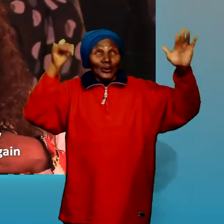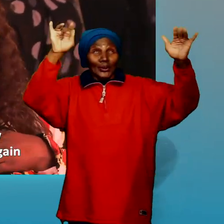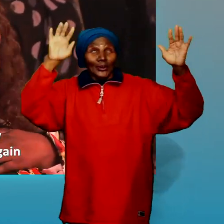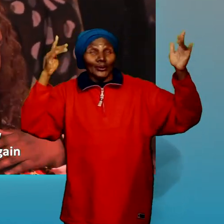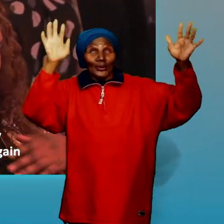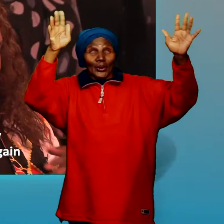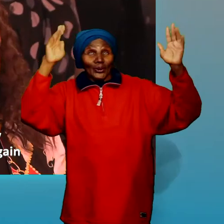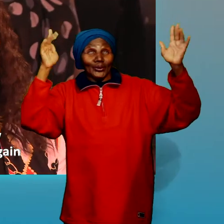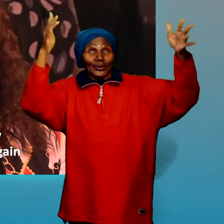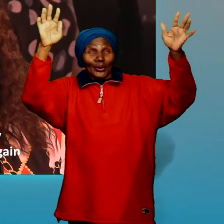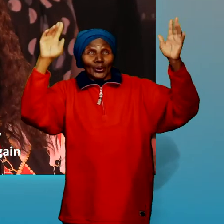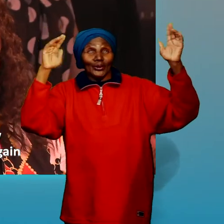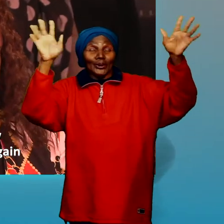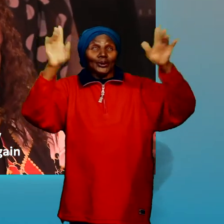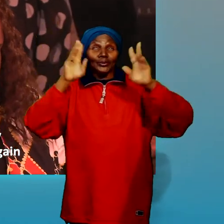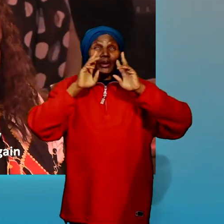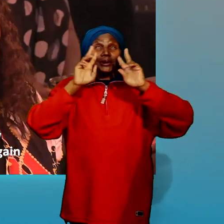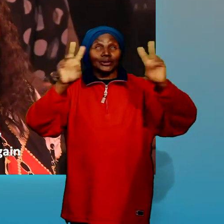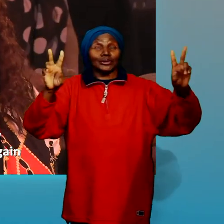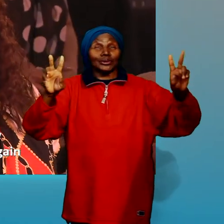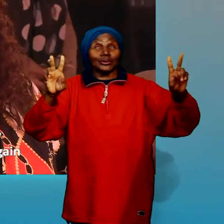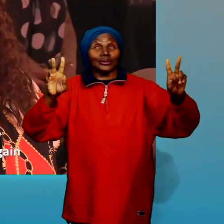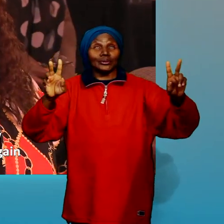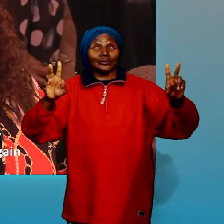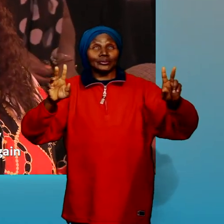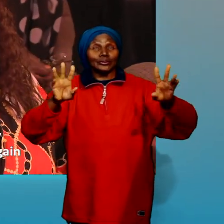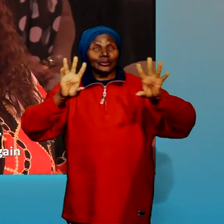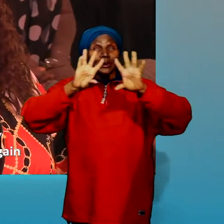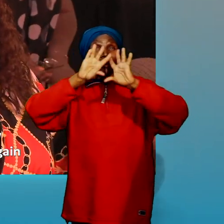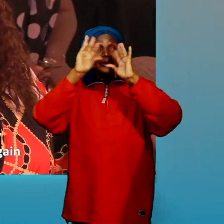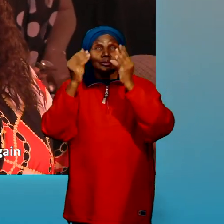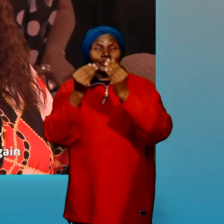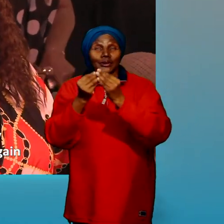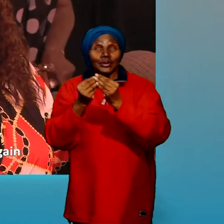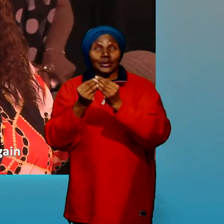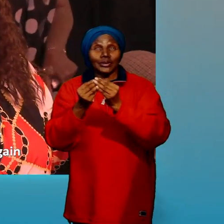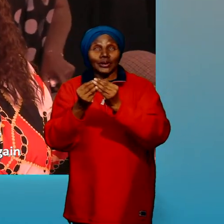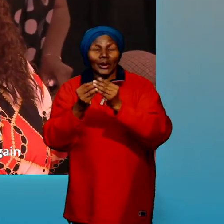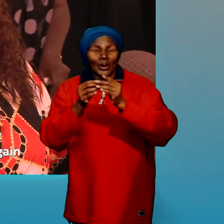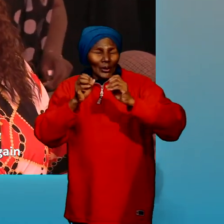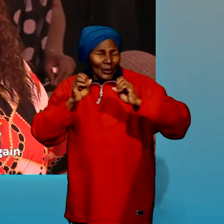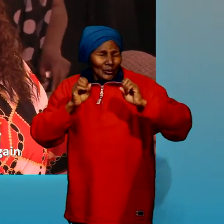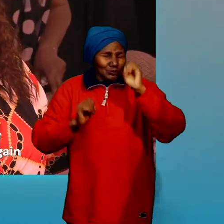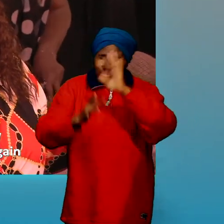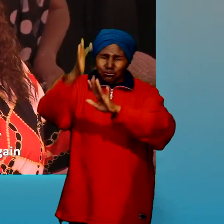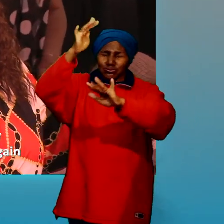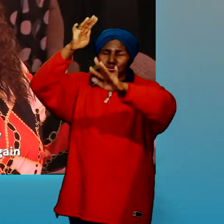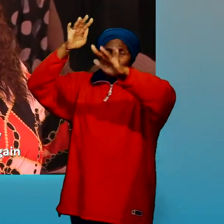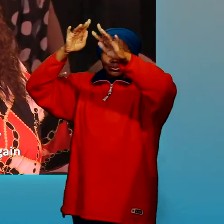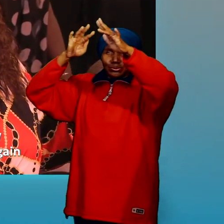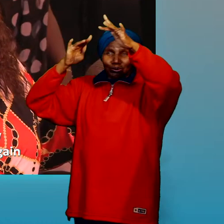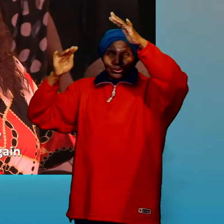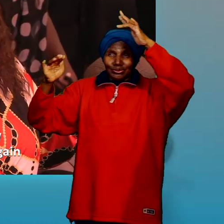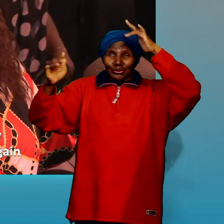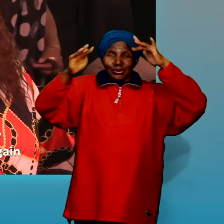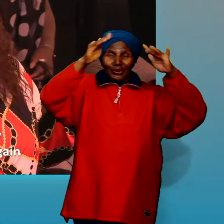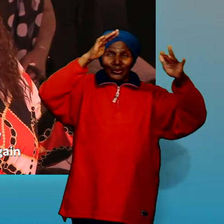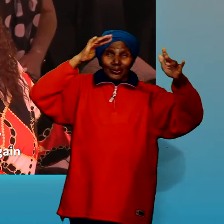roaring. I saw everything ablaze